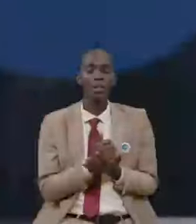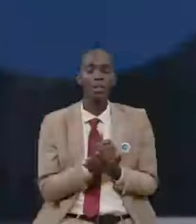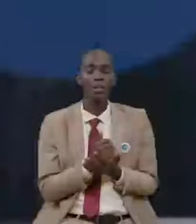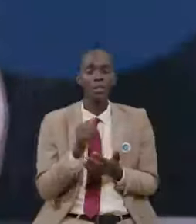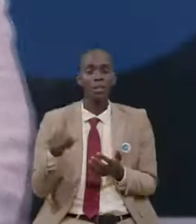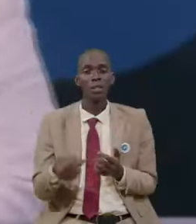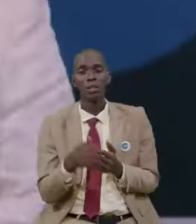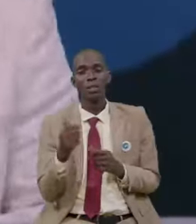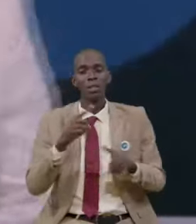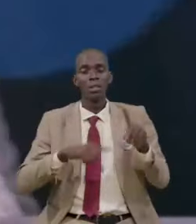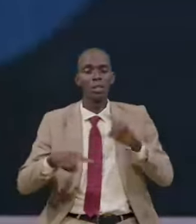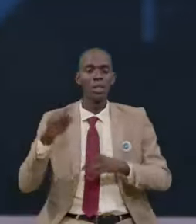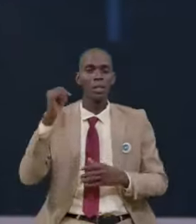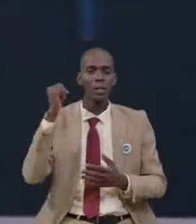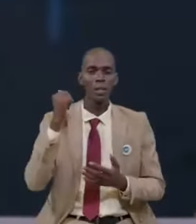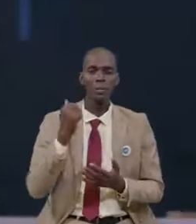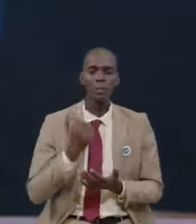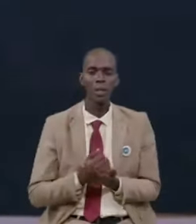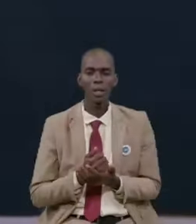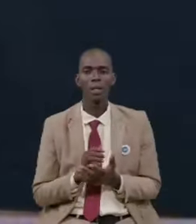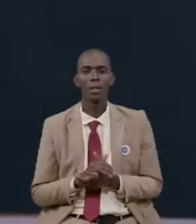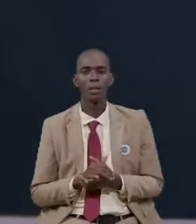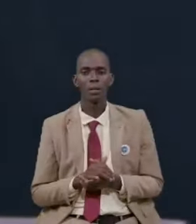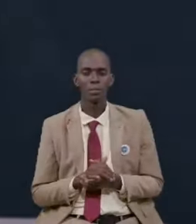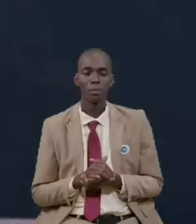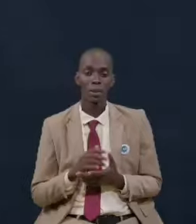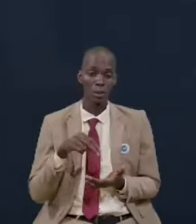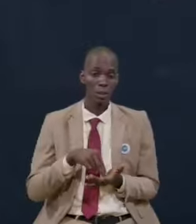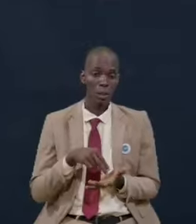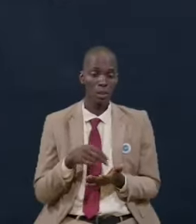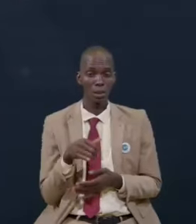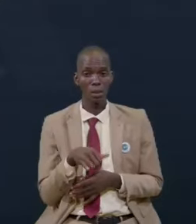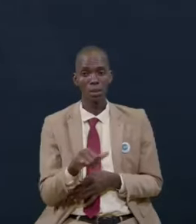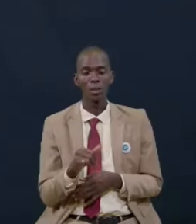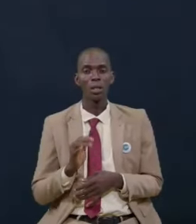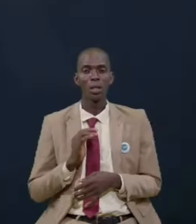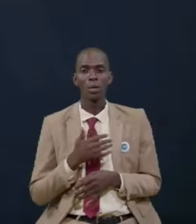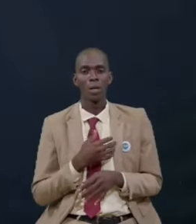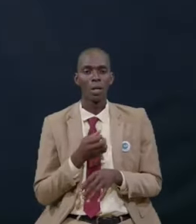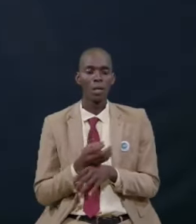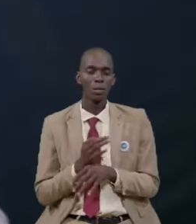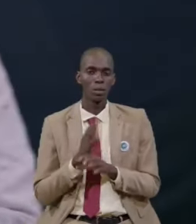Amen. Keep on standing. Our counselors are coming there.